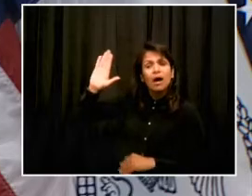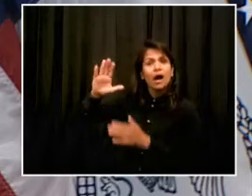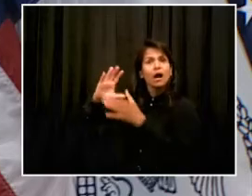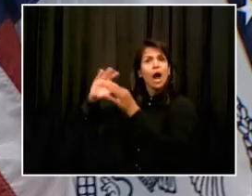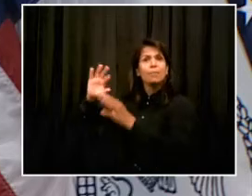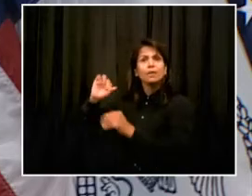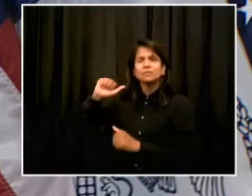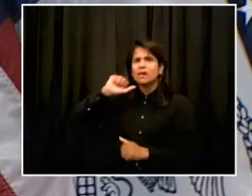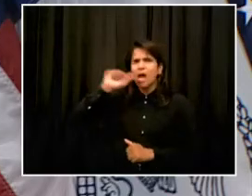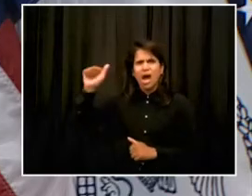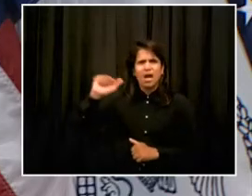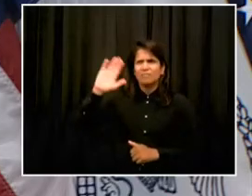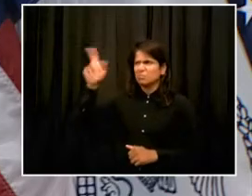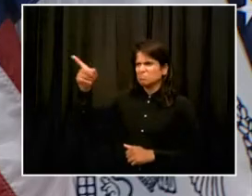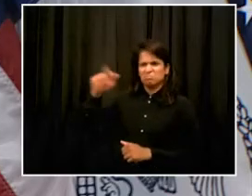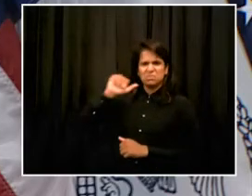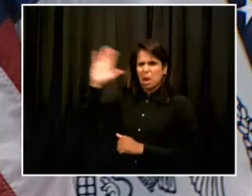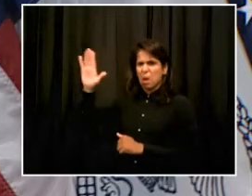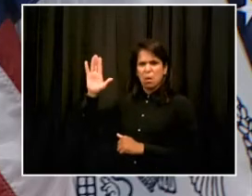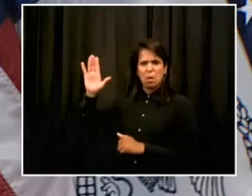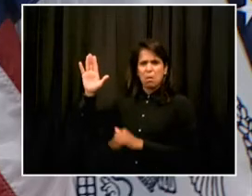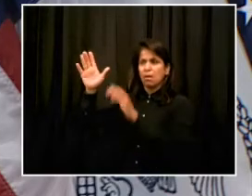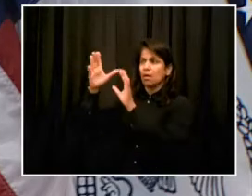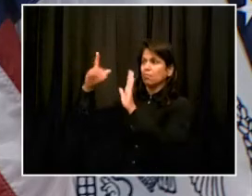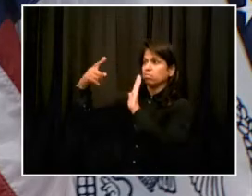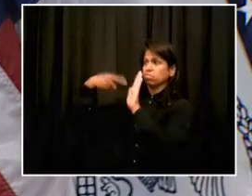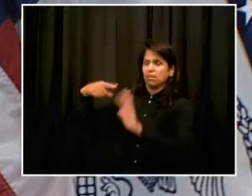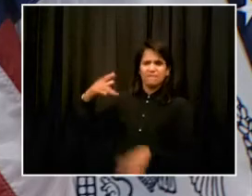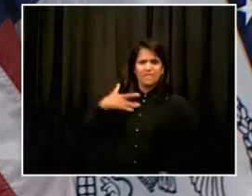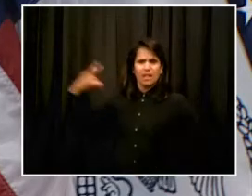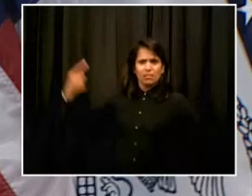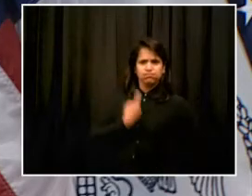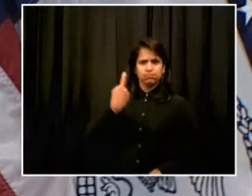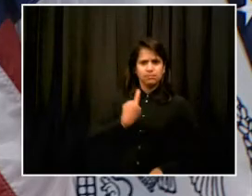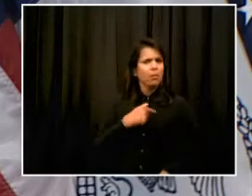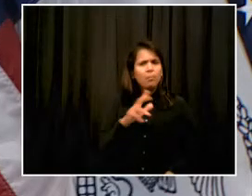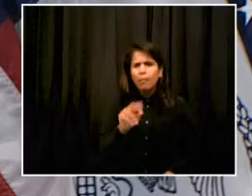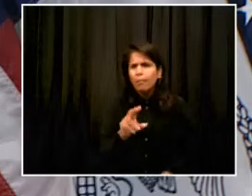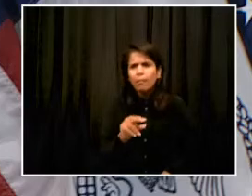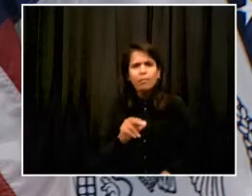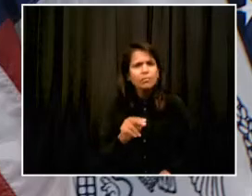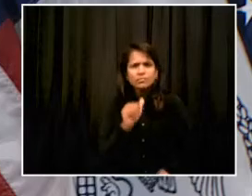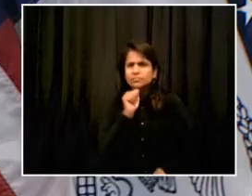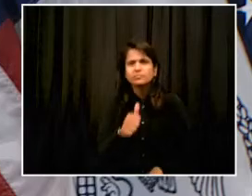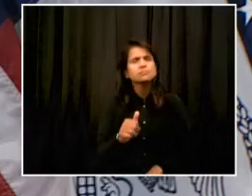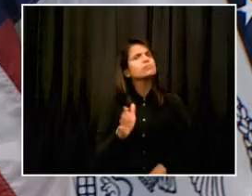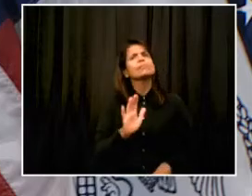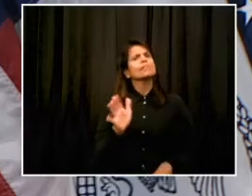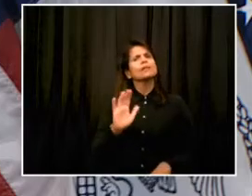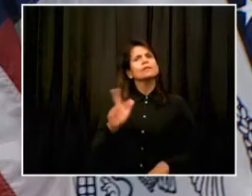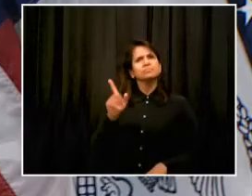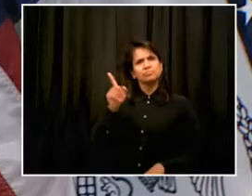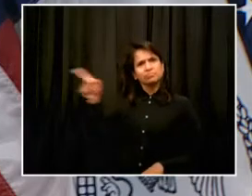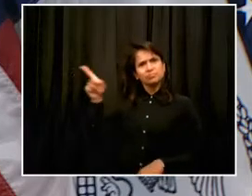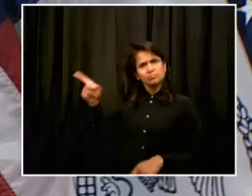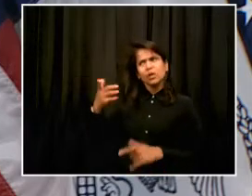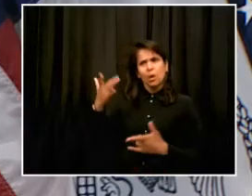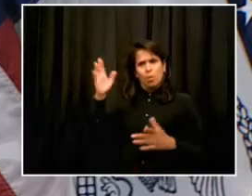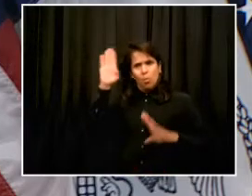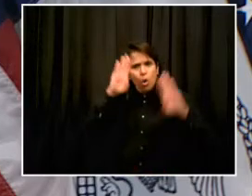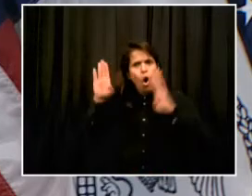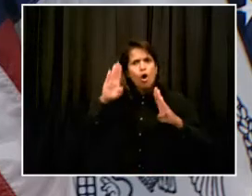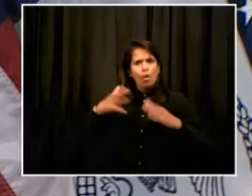it forthrightly. When it's something that I understand he thinks is important to talk about publicly, he and I talk about it